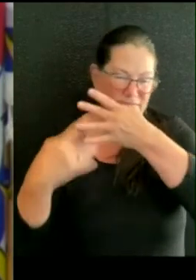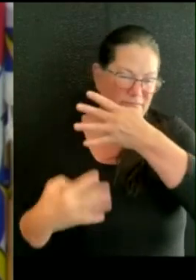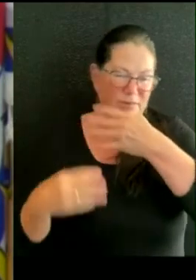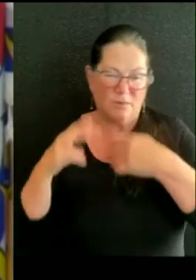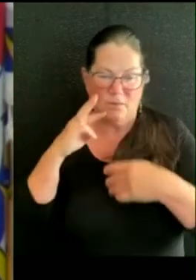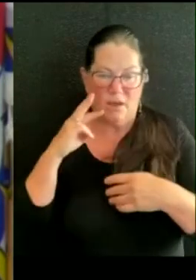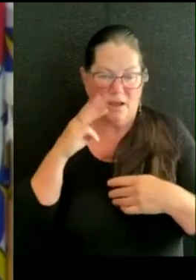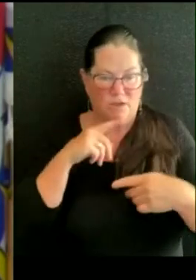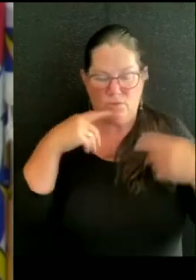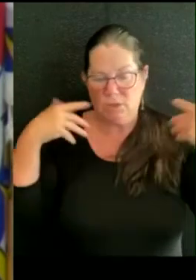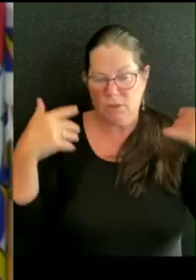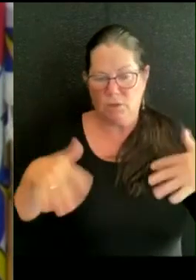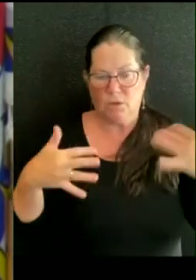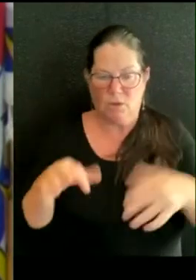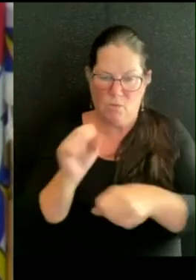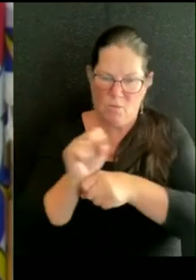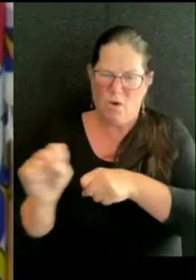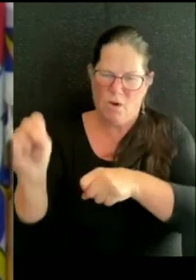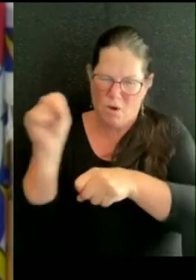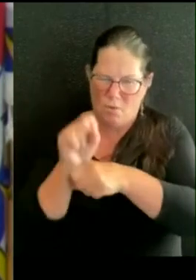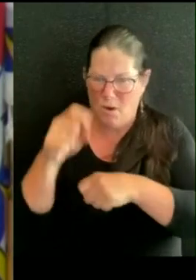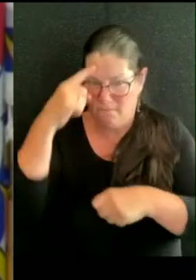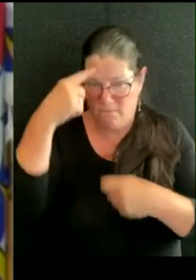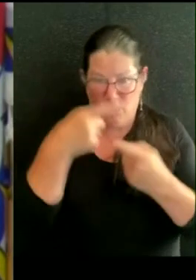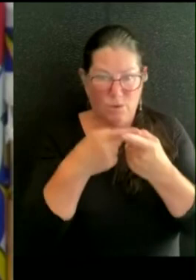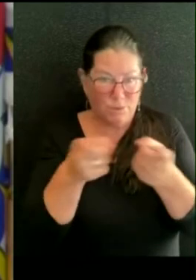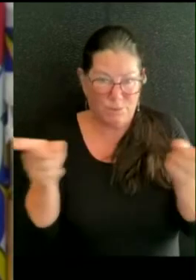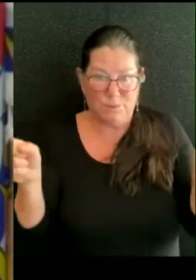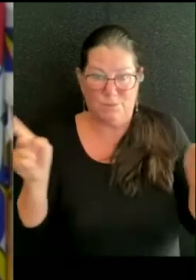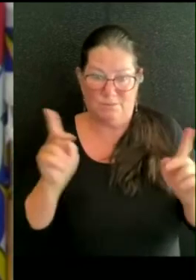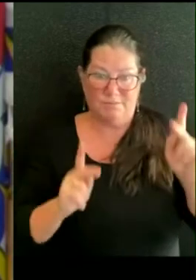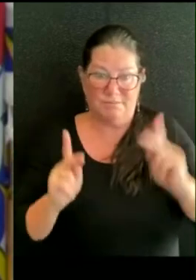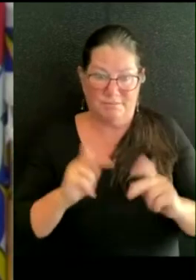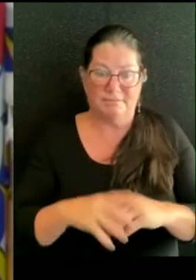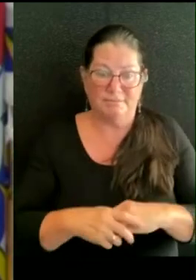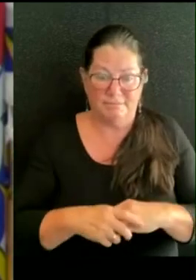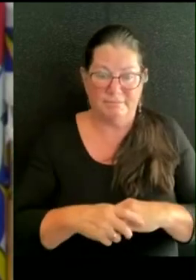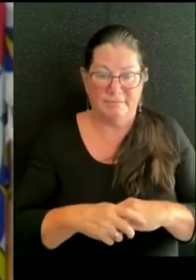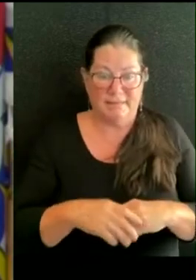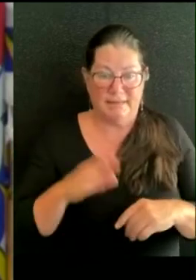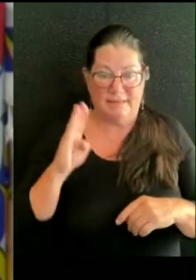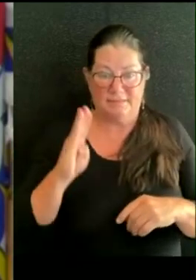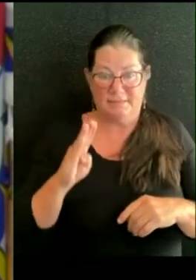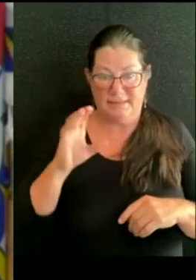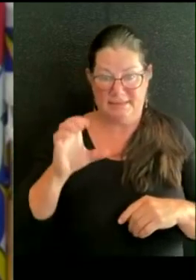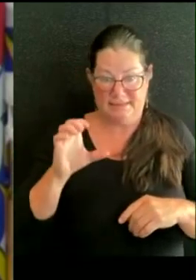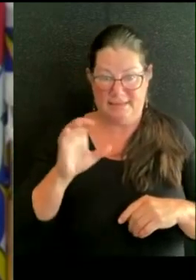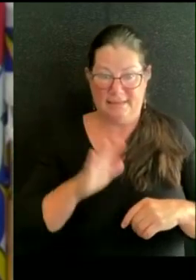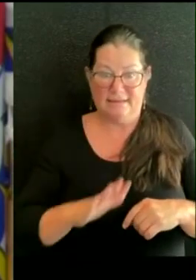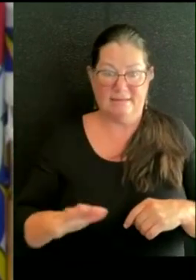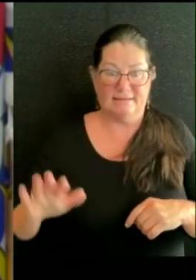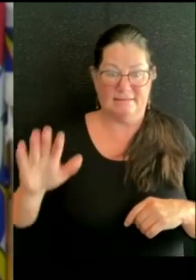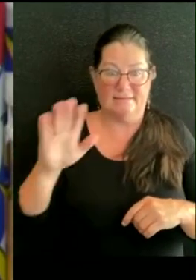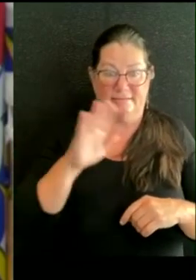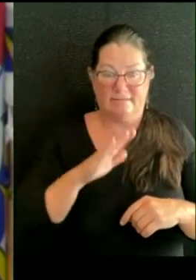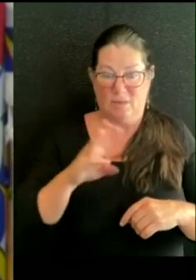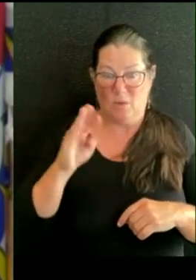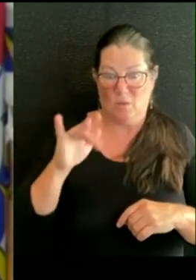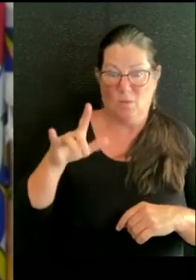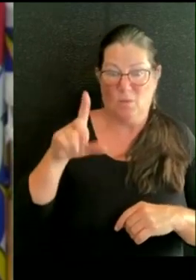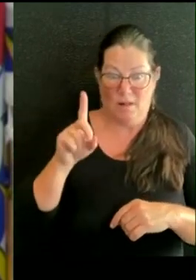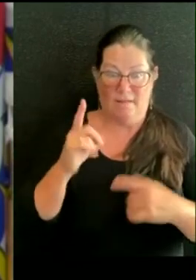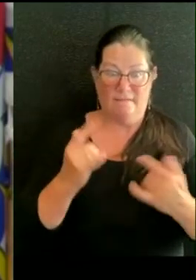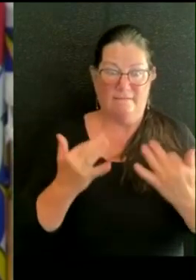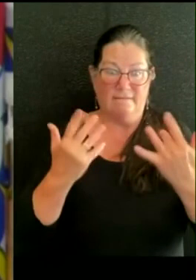hands. BC Wildfire Service will continue to be here shoulder to shoulder with your responders until the threat